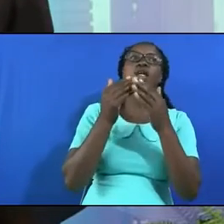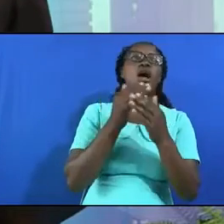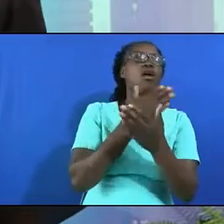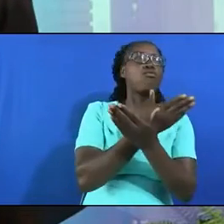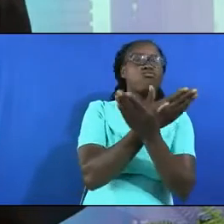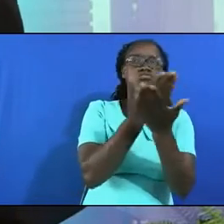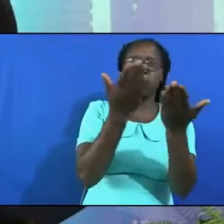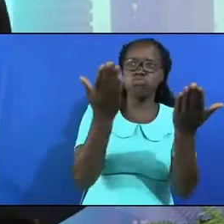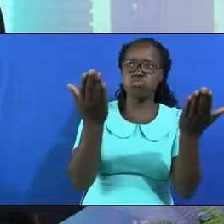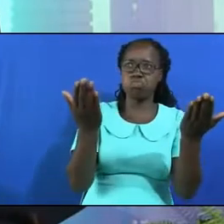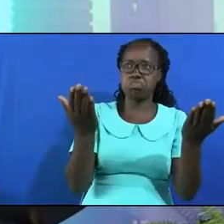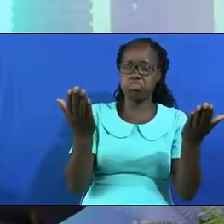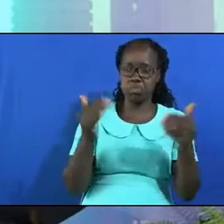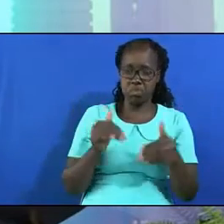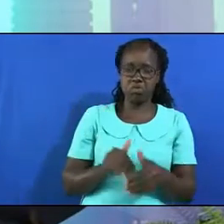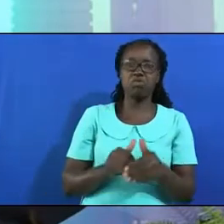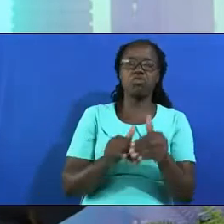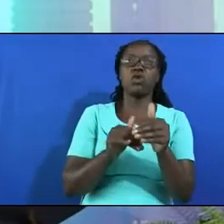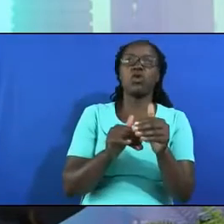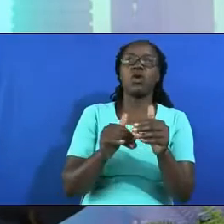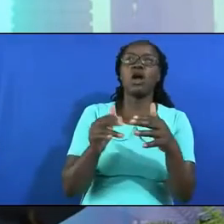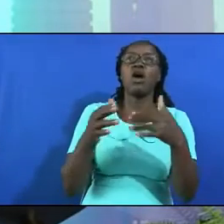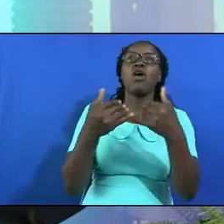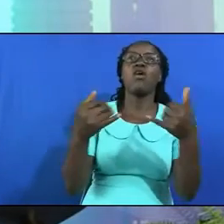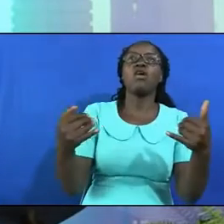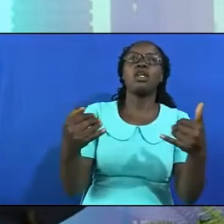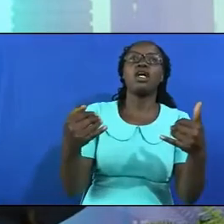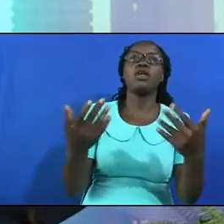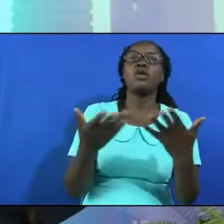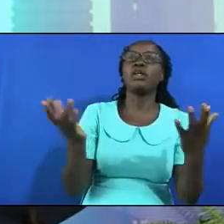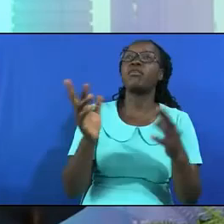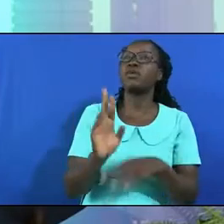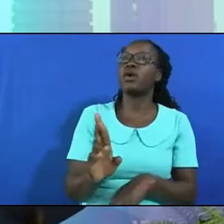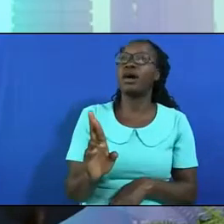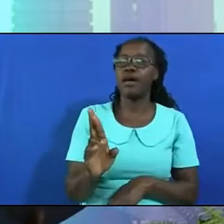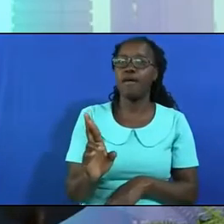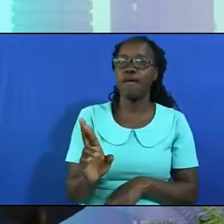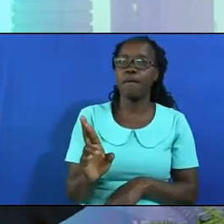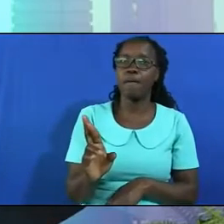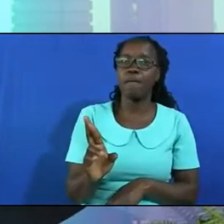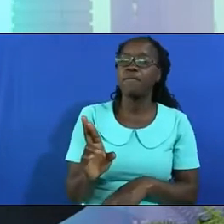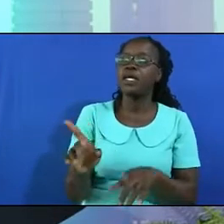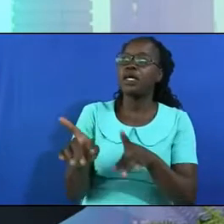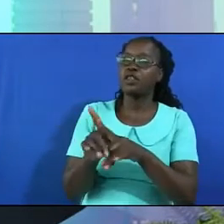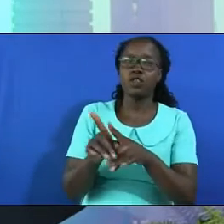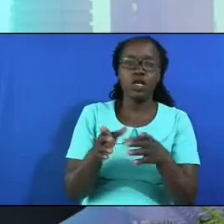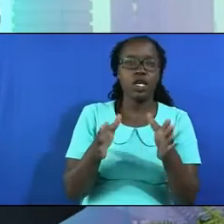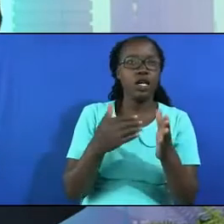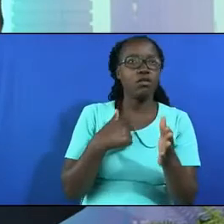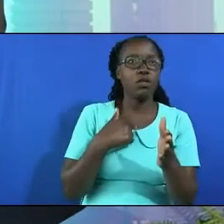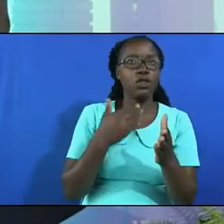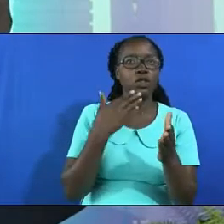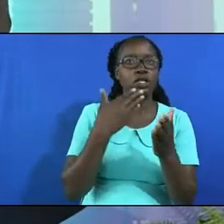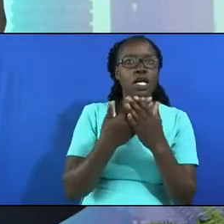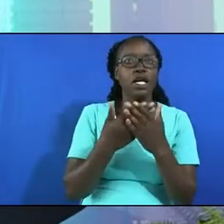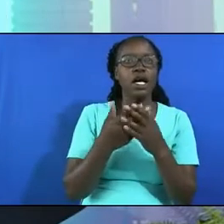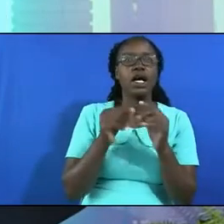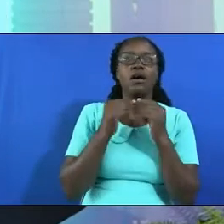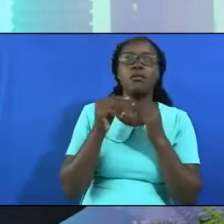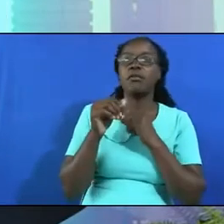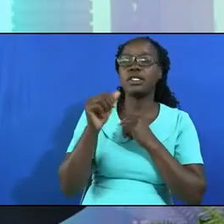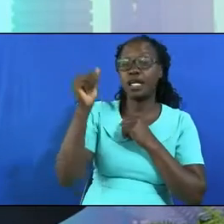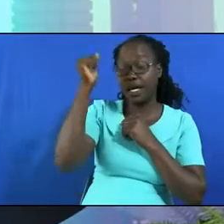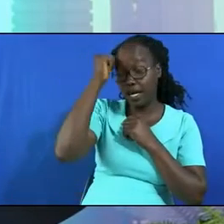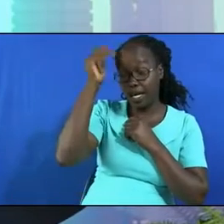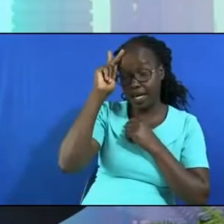you who are following online from wherever you are. And allow me to thank Pastor Akali. Thank you